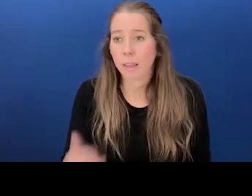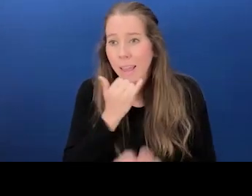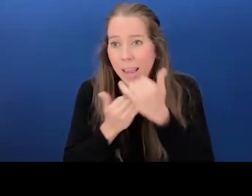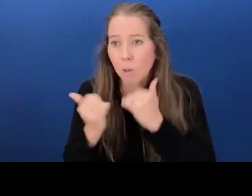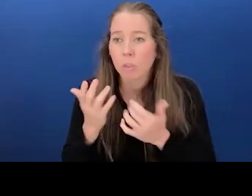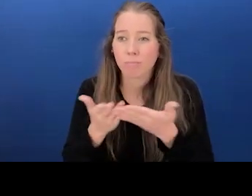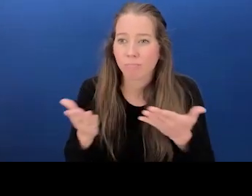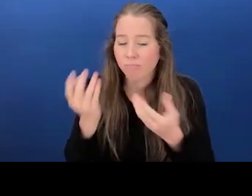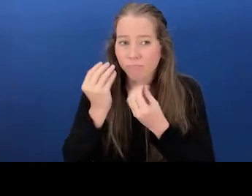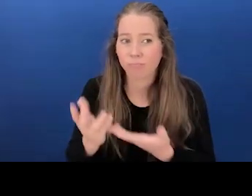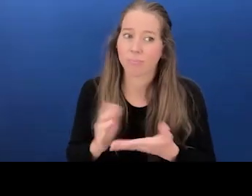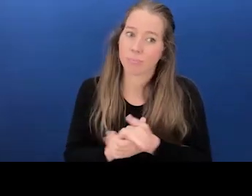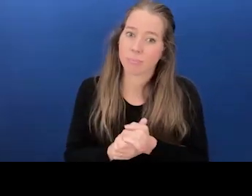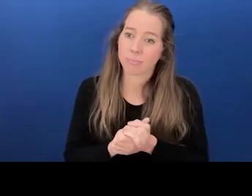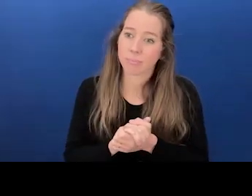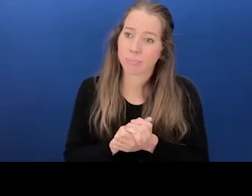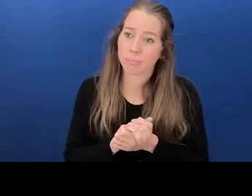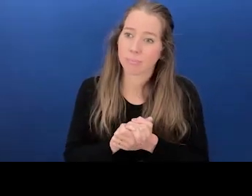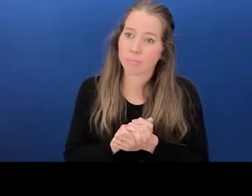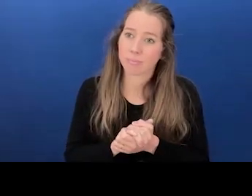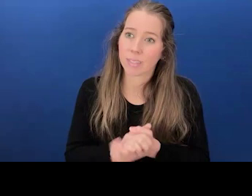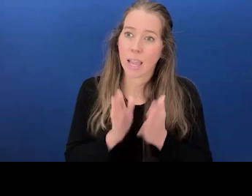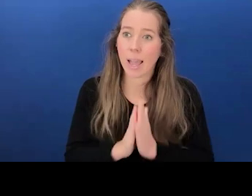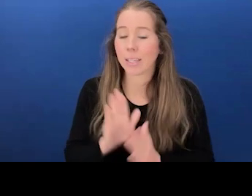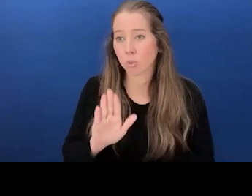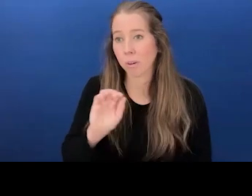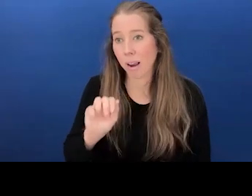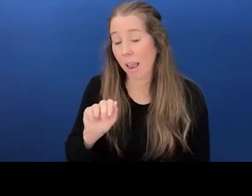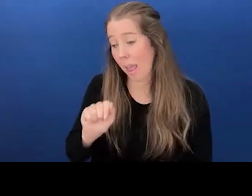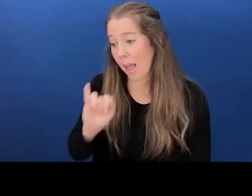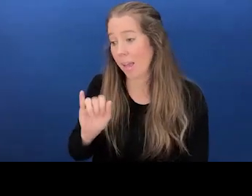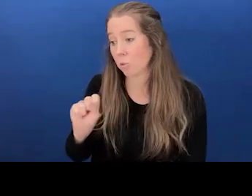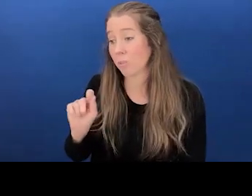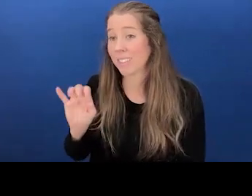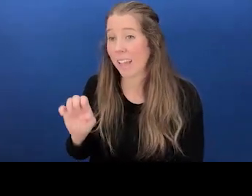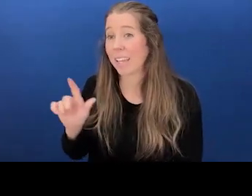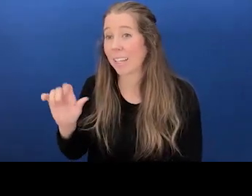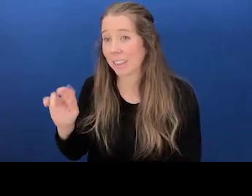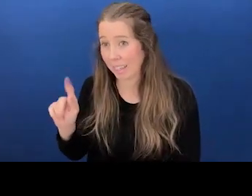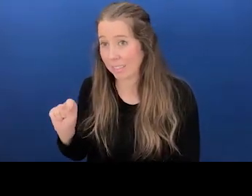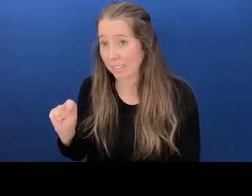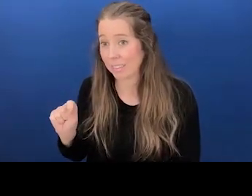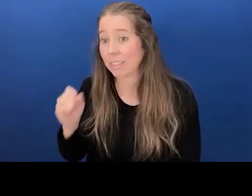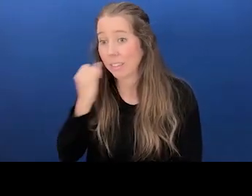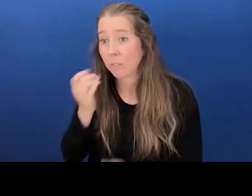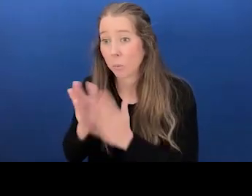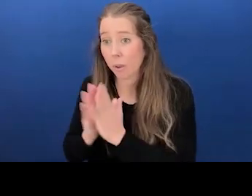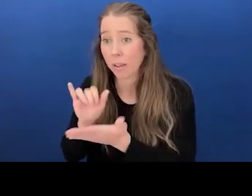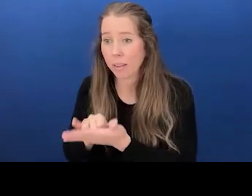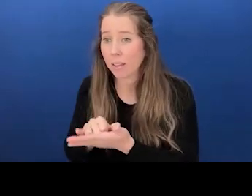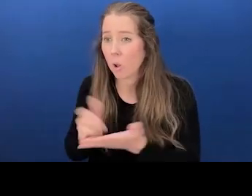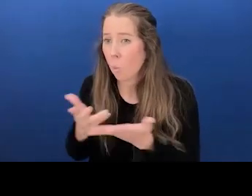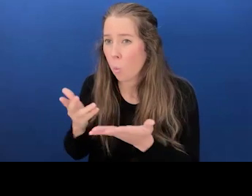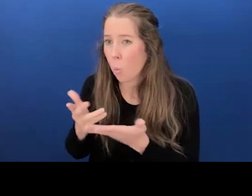information. Ask your AI to cite links. And when you ask it to cite links, say, what are the sources